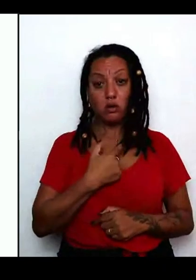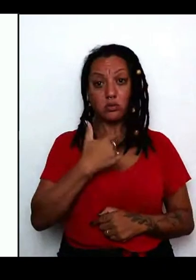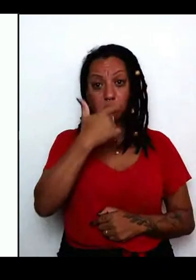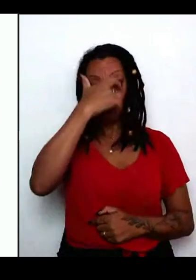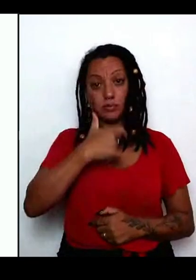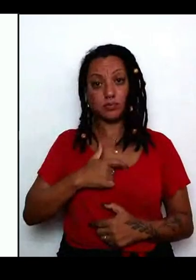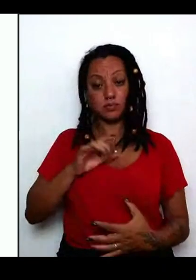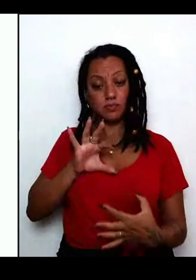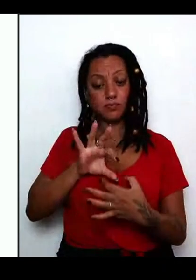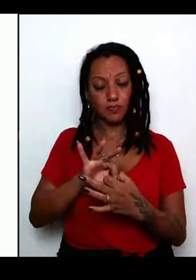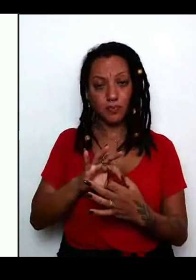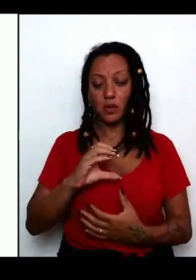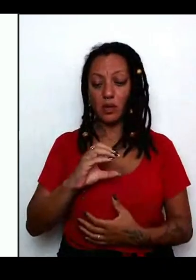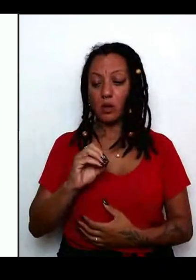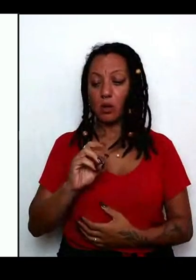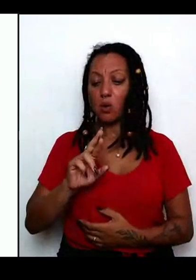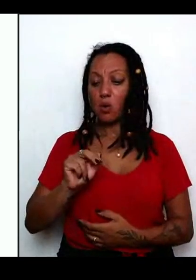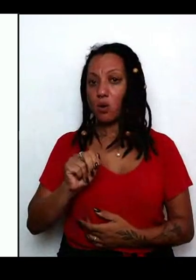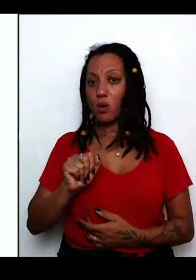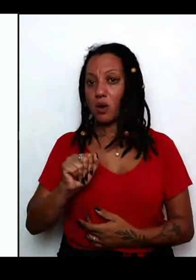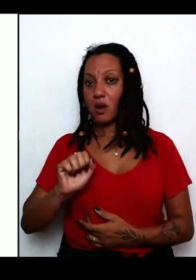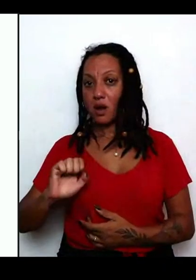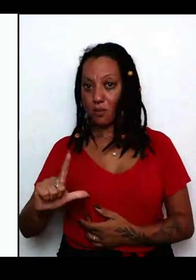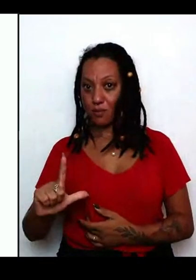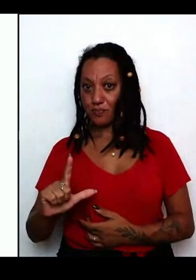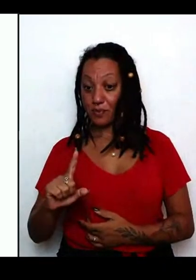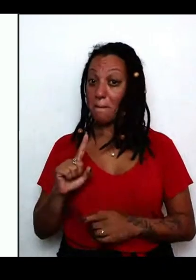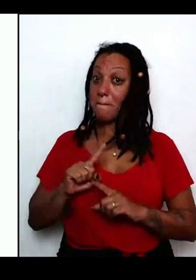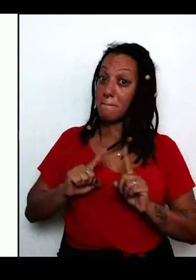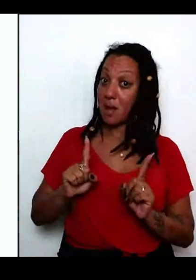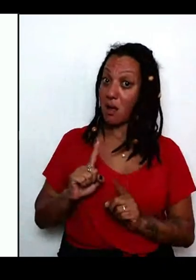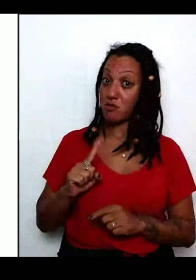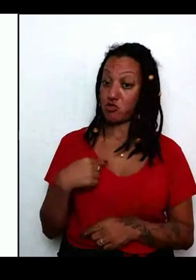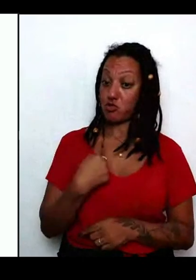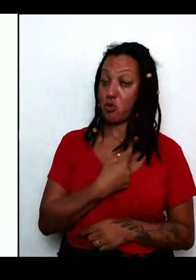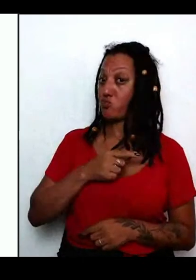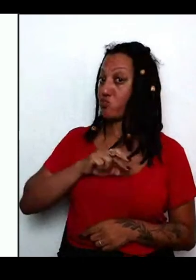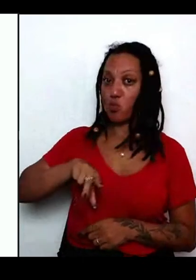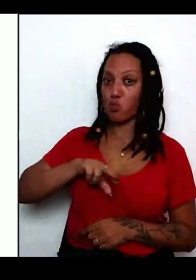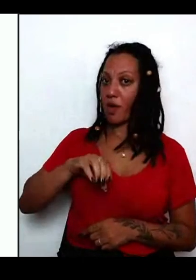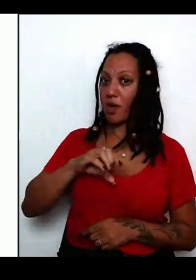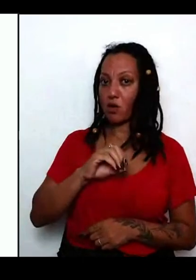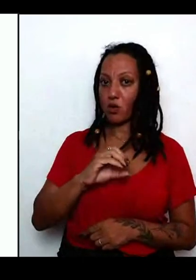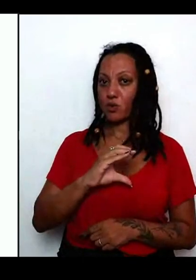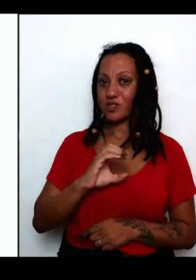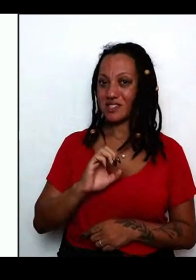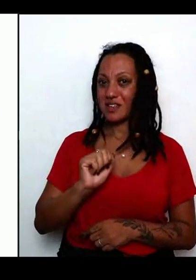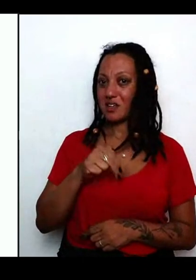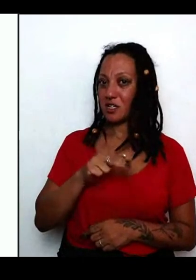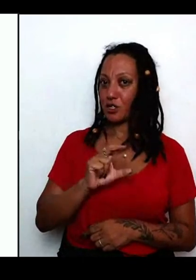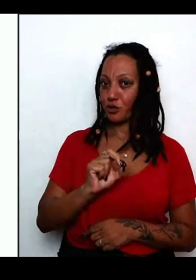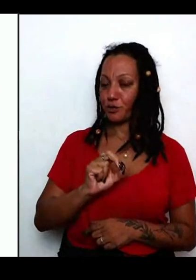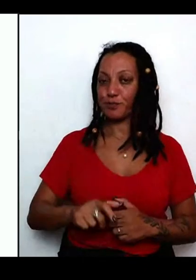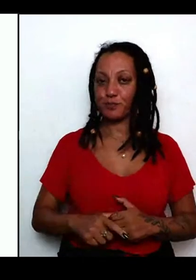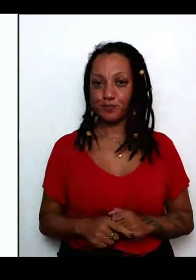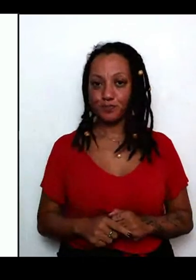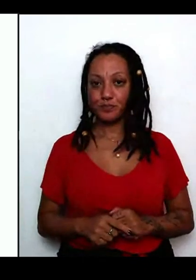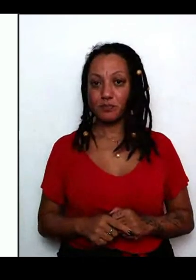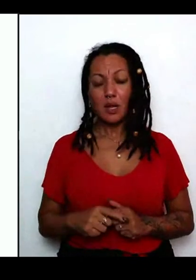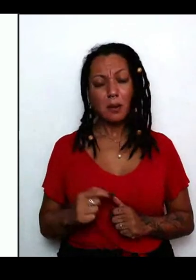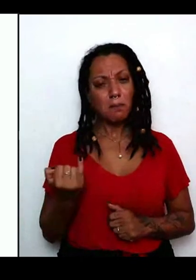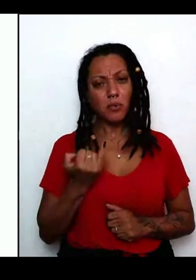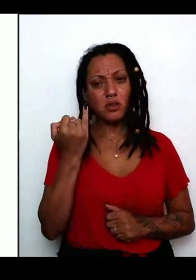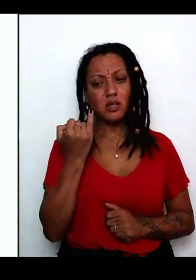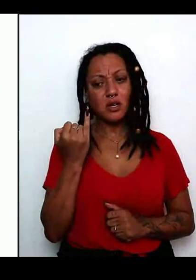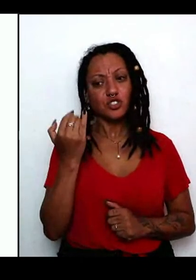Ahmed highlights the importance of recognizing differences and guarding their practicalarities from generalizations and